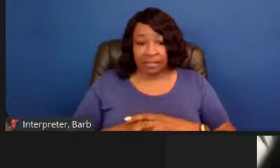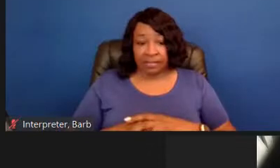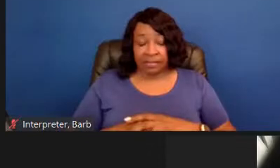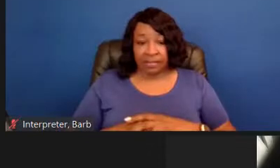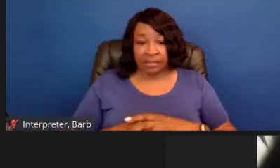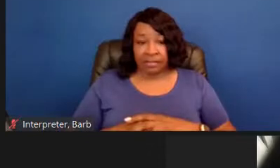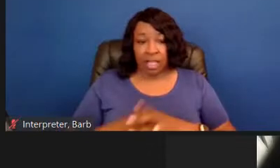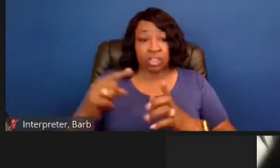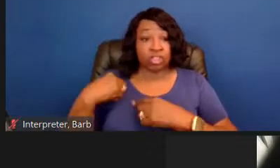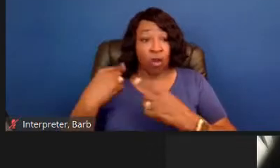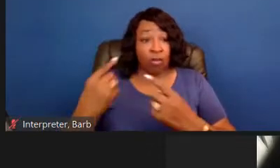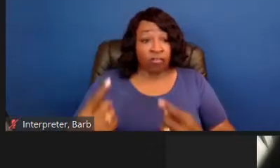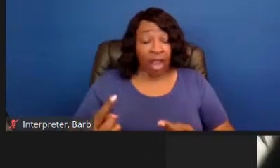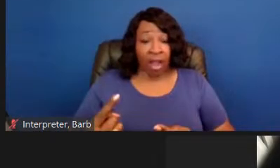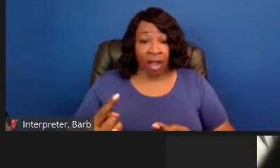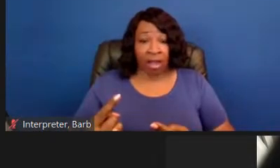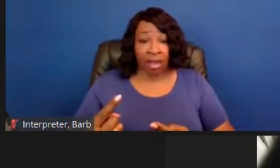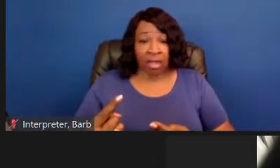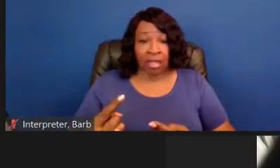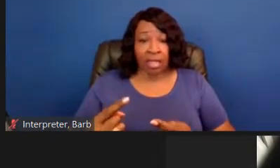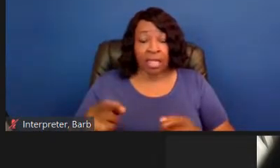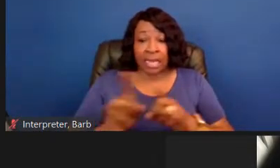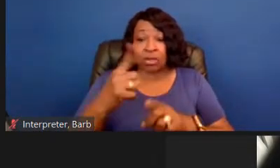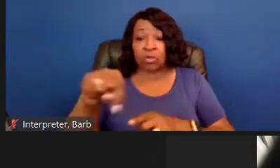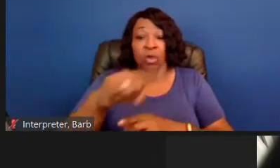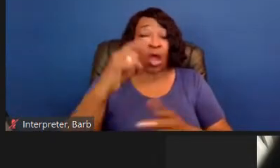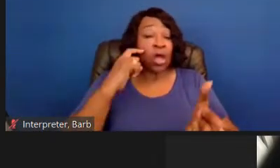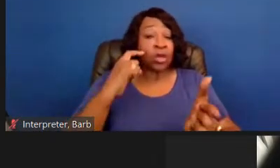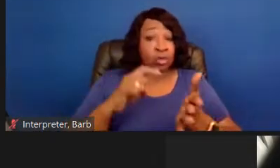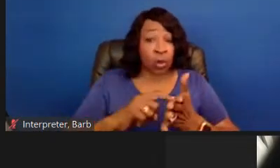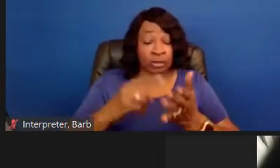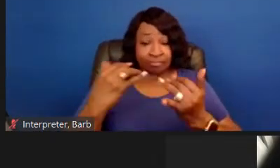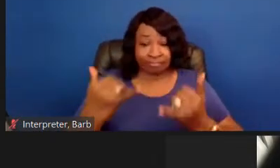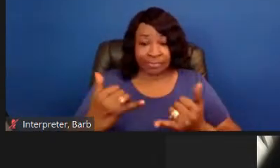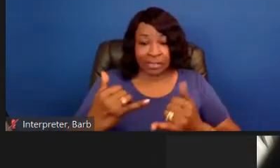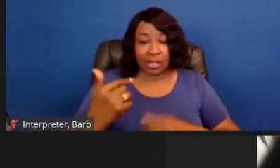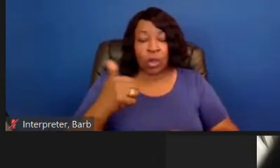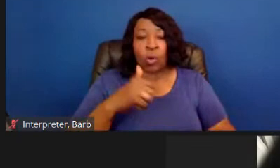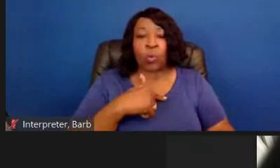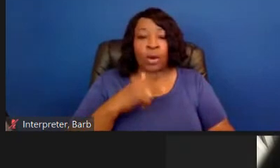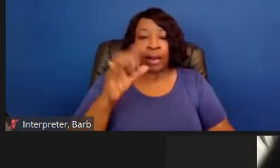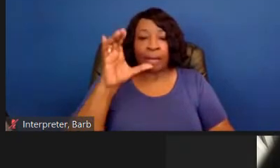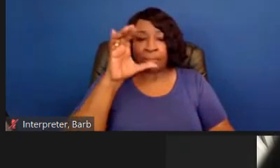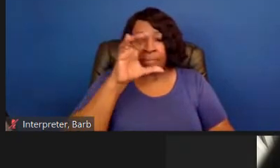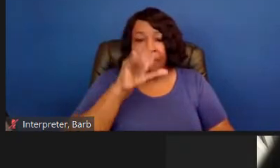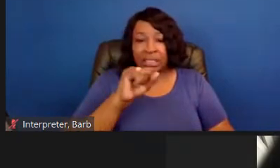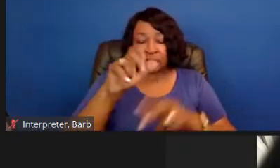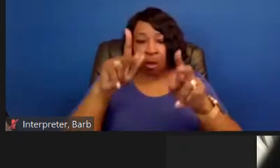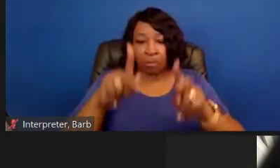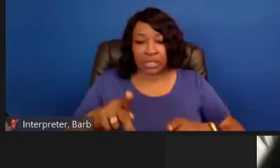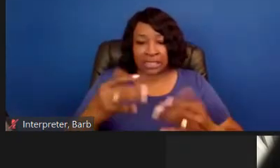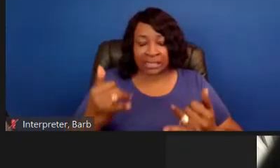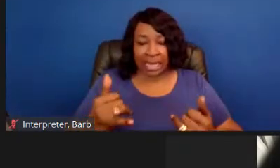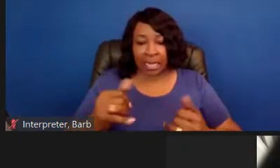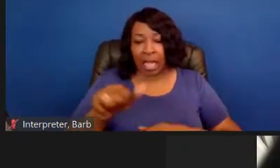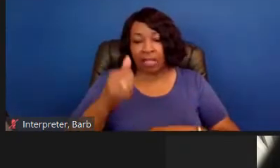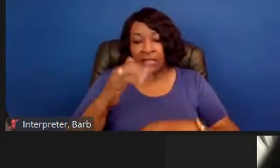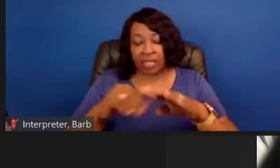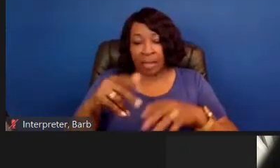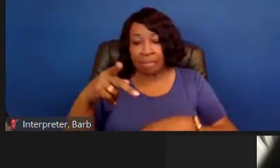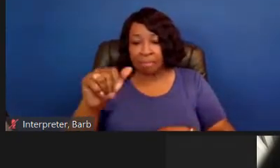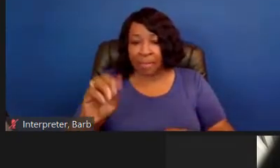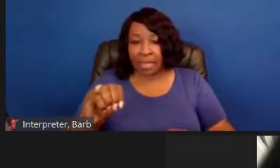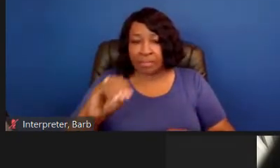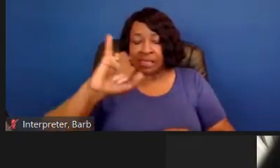So far, so as all of you have noticed by now, we are missing a person today other than Pam.